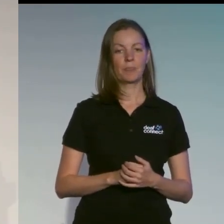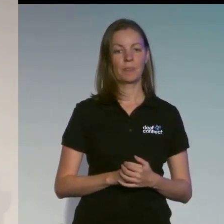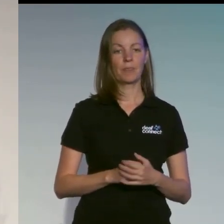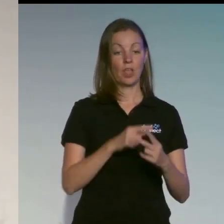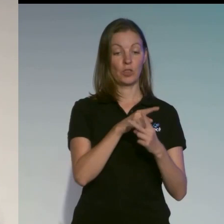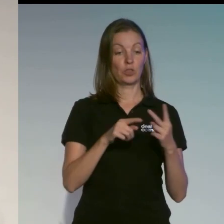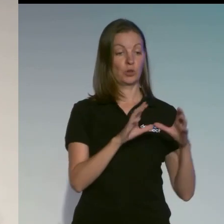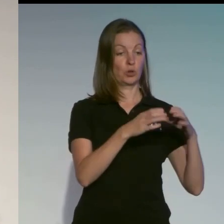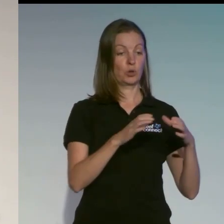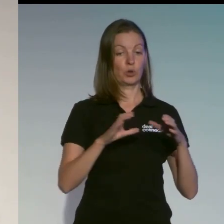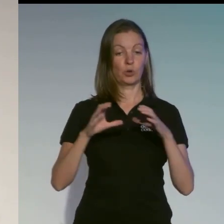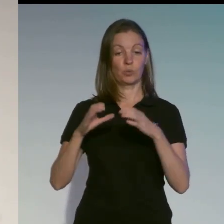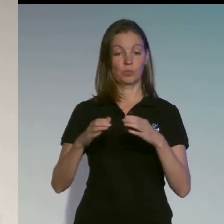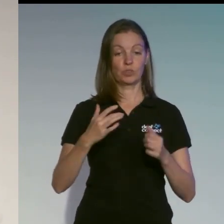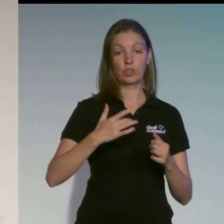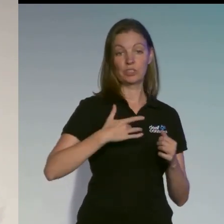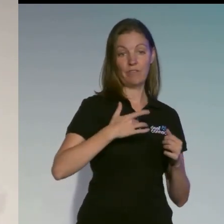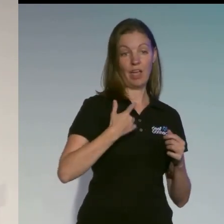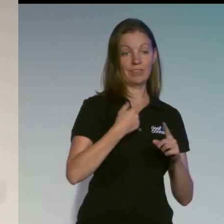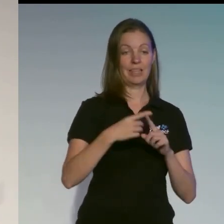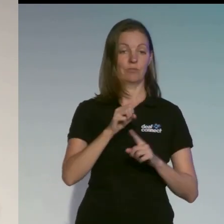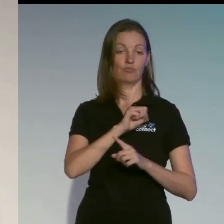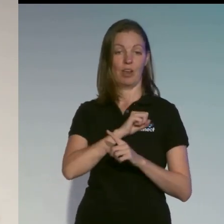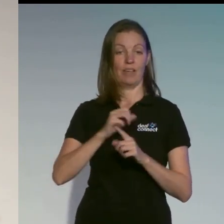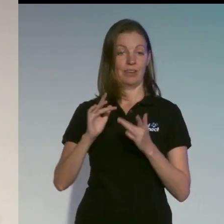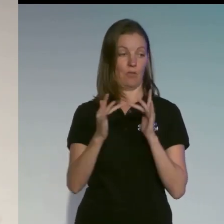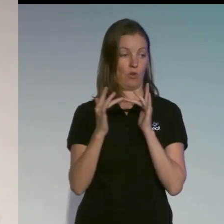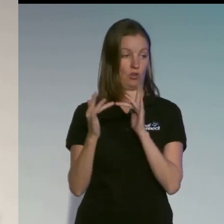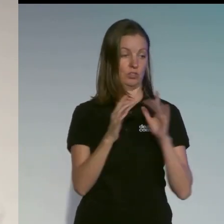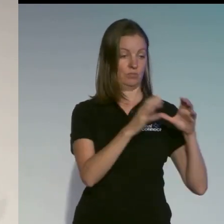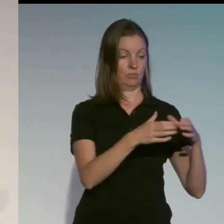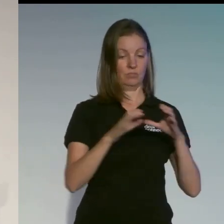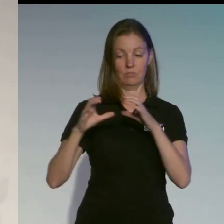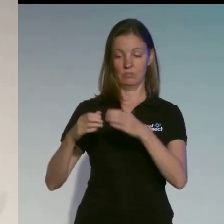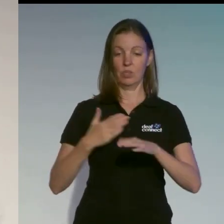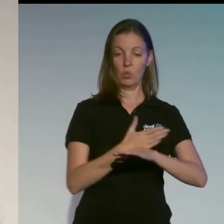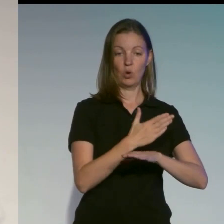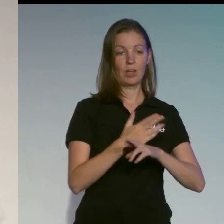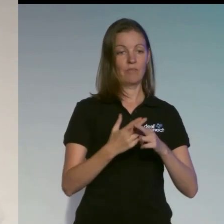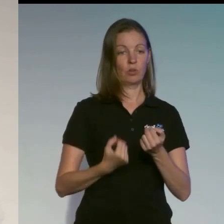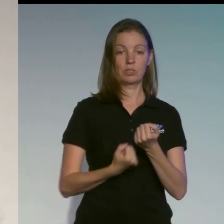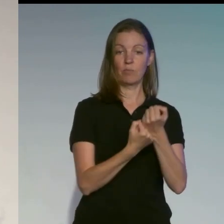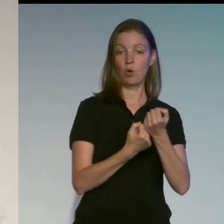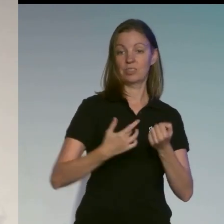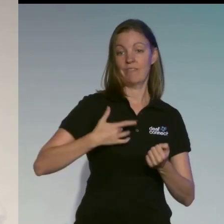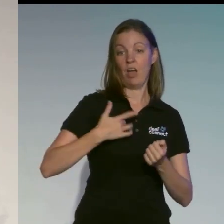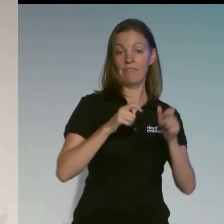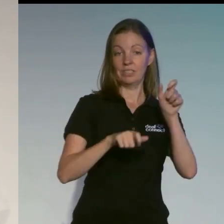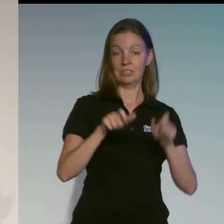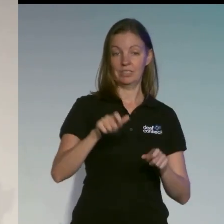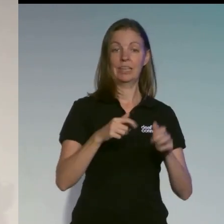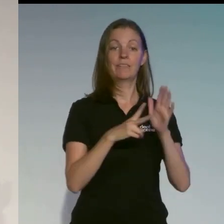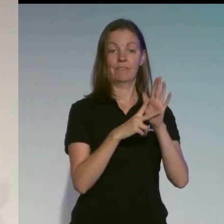two groups I'm part of, Sojai Survivors and Brave Network, spent several years working to support survivors in my home state of Victoria